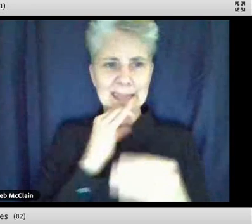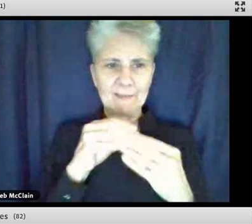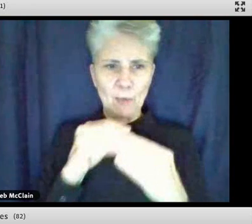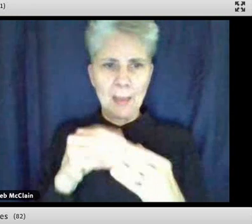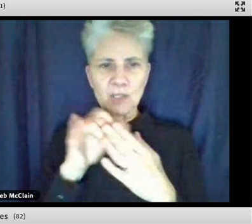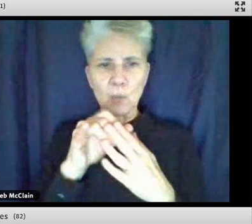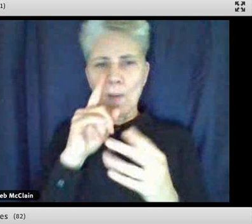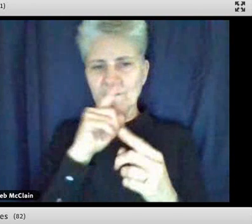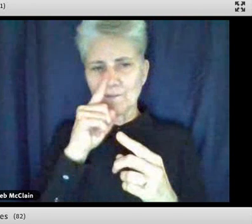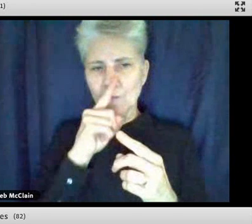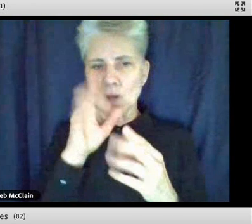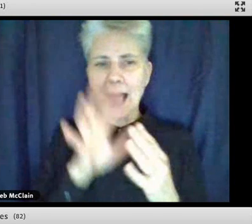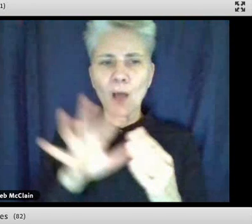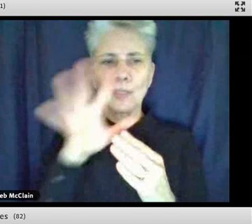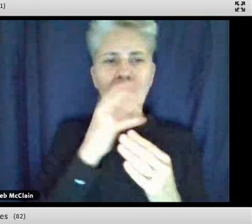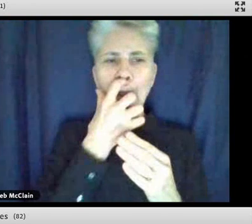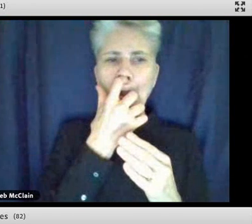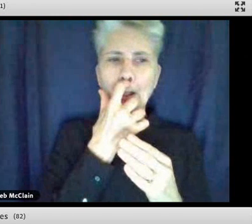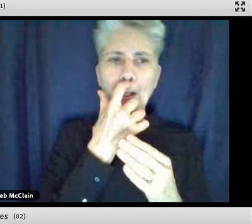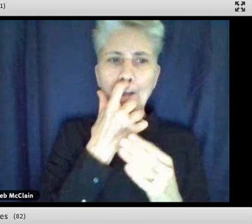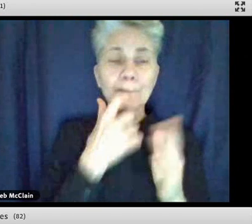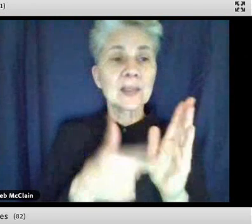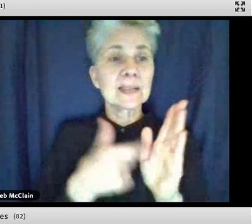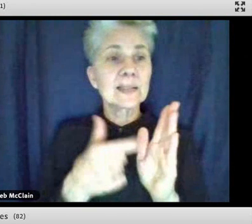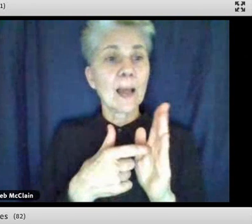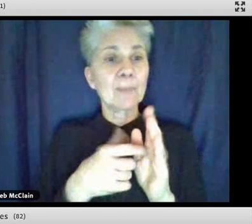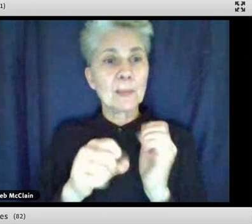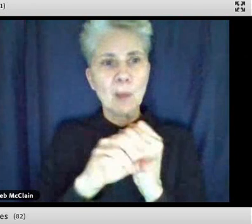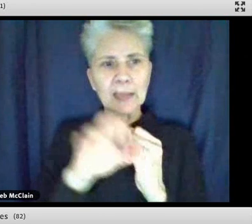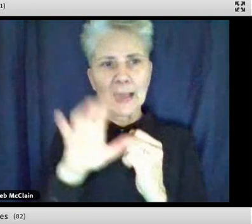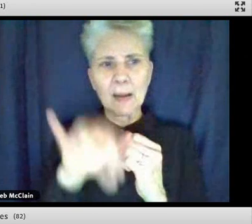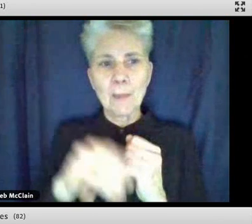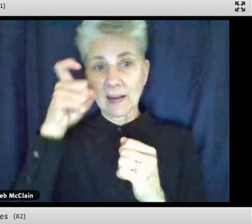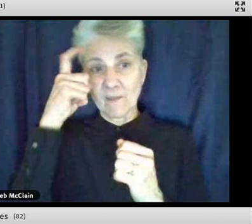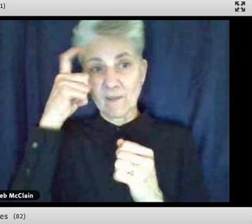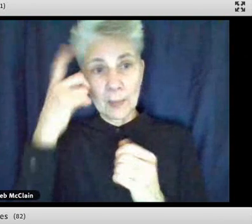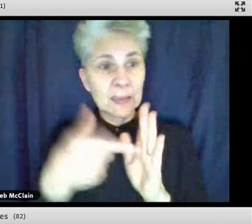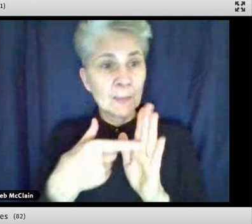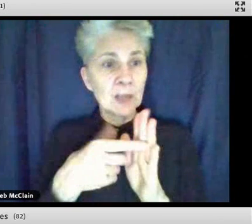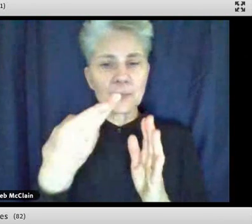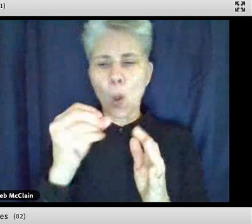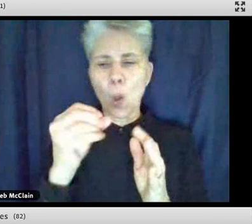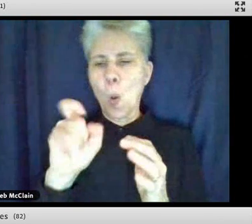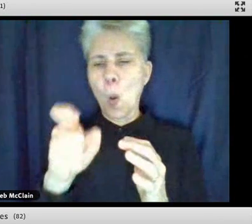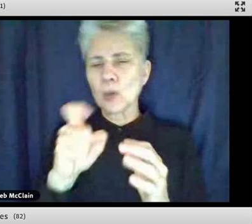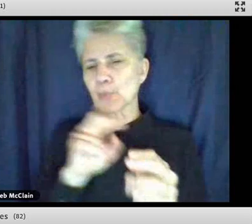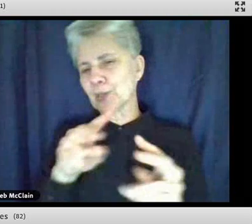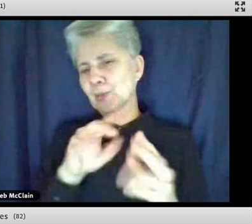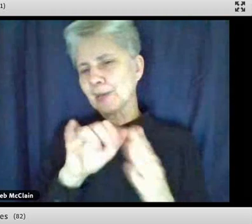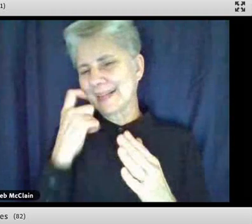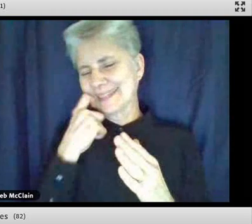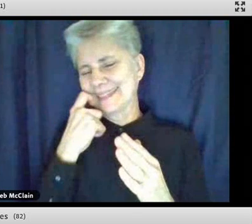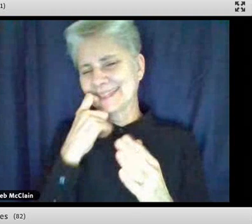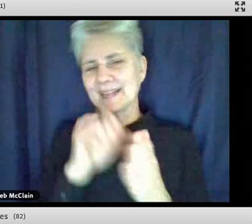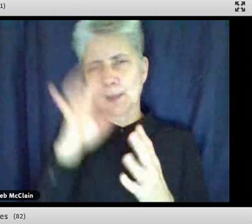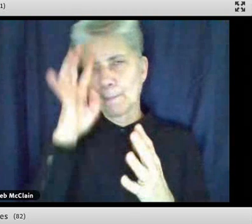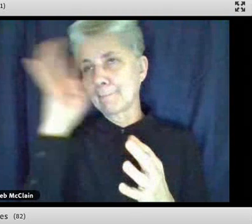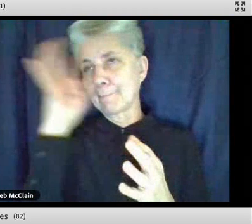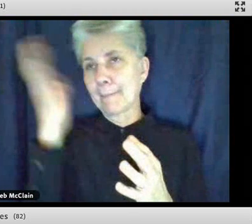information out there, sometimes propaganda by a government. Hoax, we just kind of looked at. Sometimes it's made up